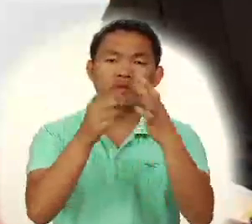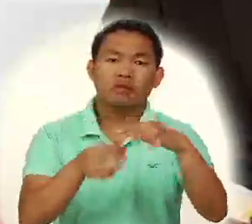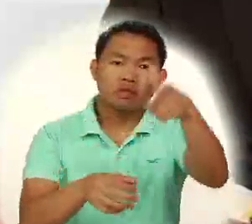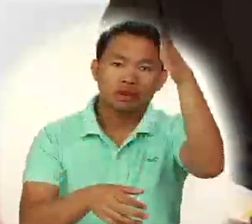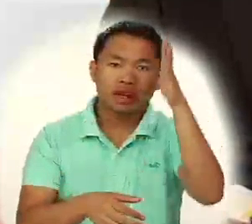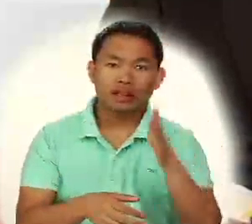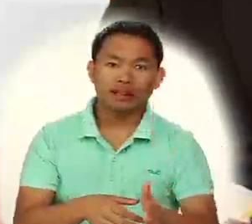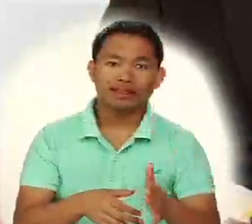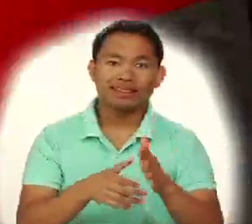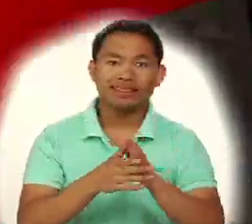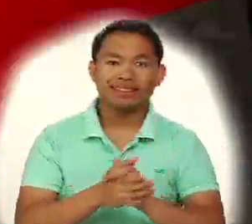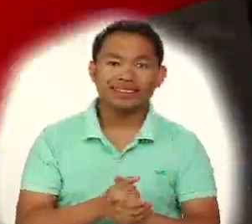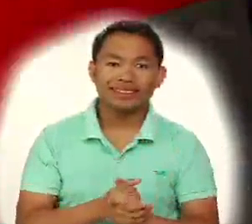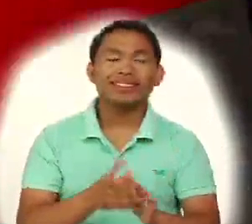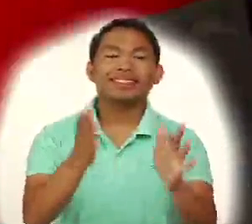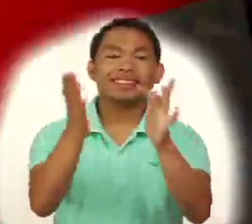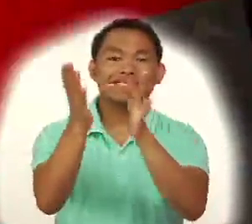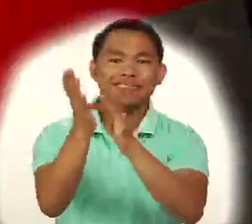of God.